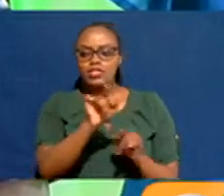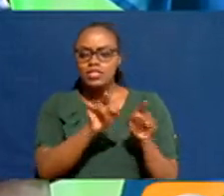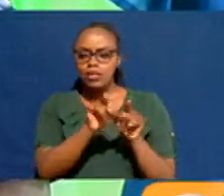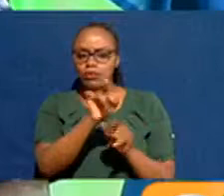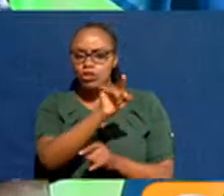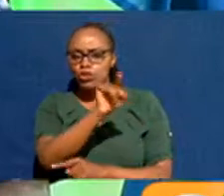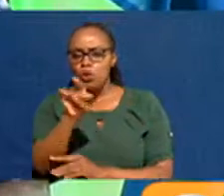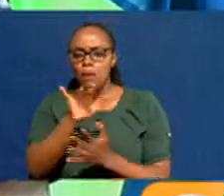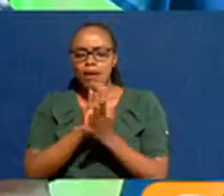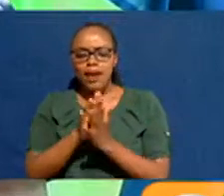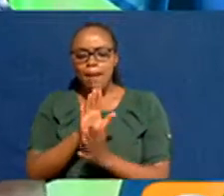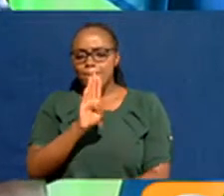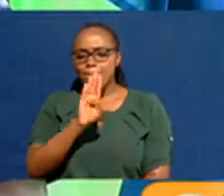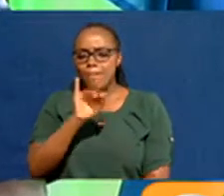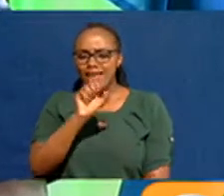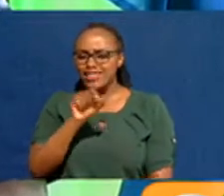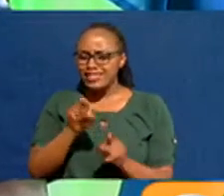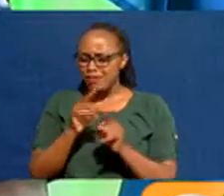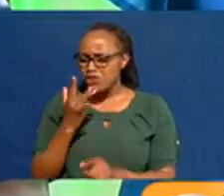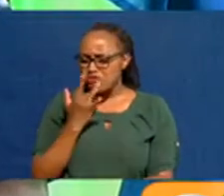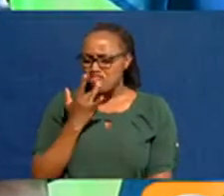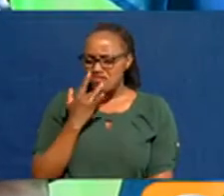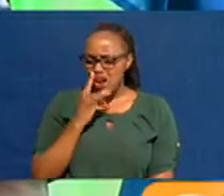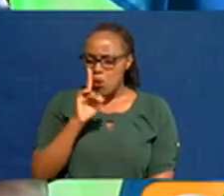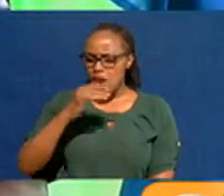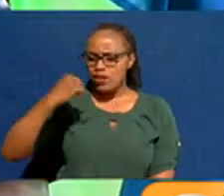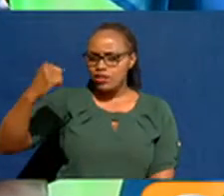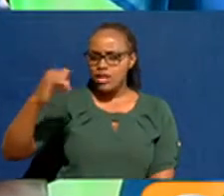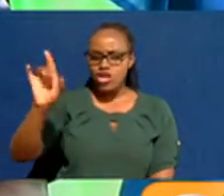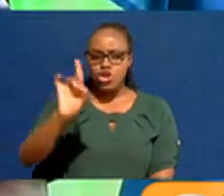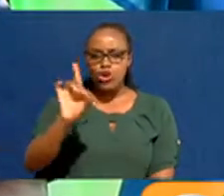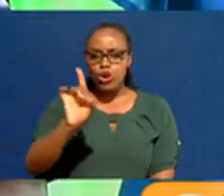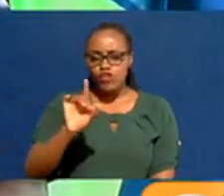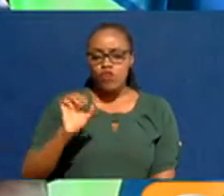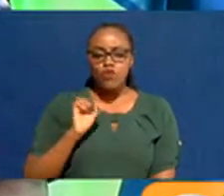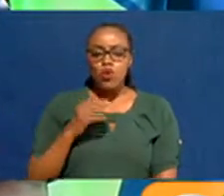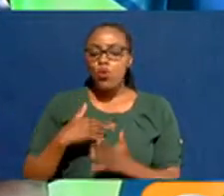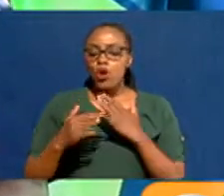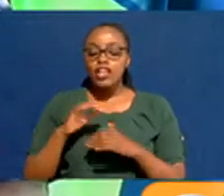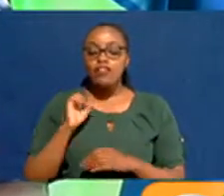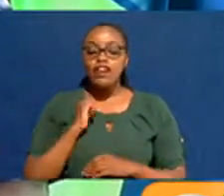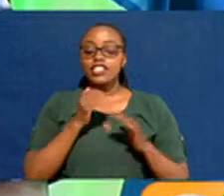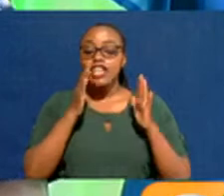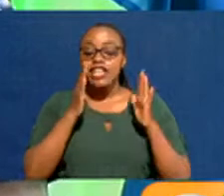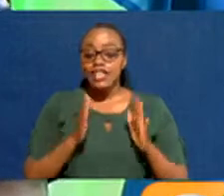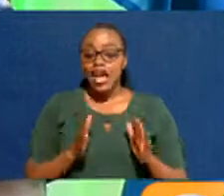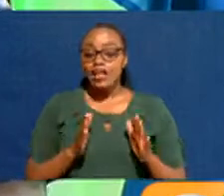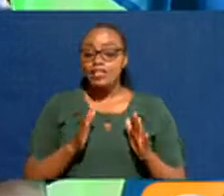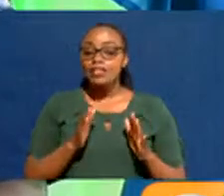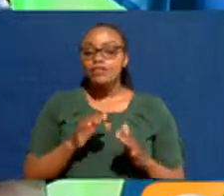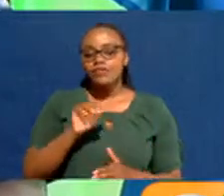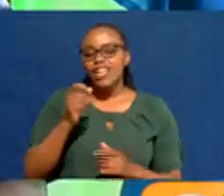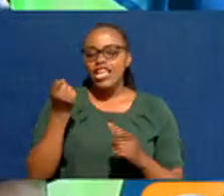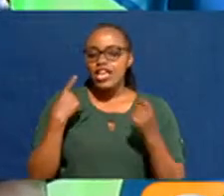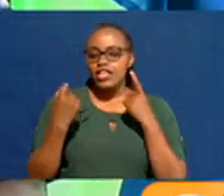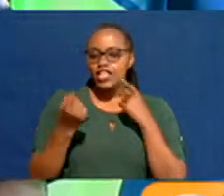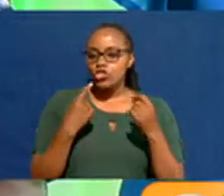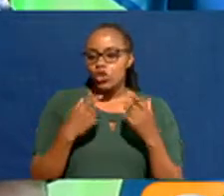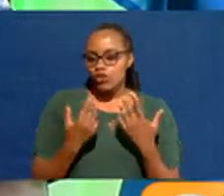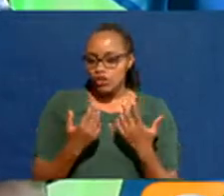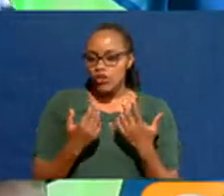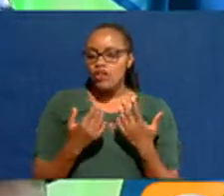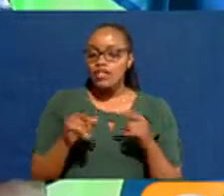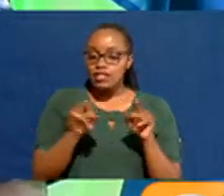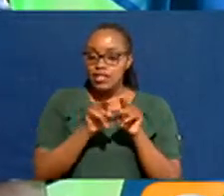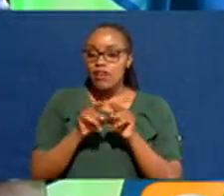be biased, be objective. So what Senator Aaron Cheruiyot said is that among the people we are